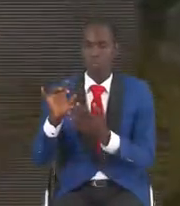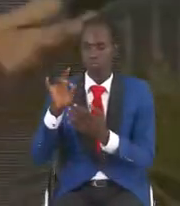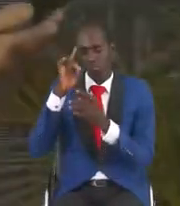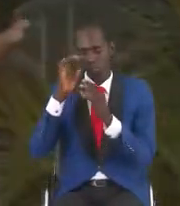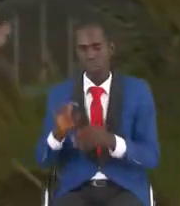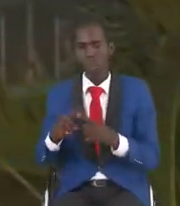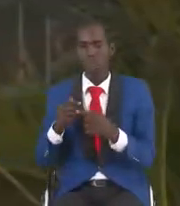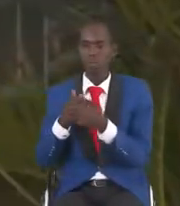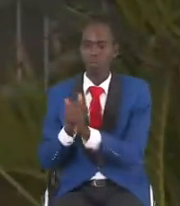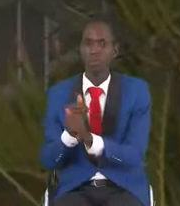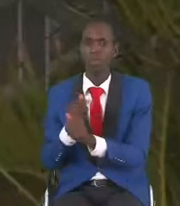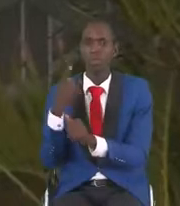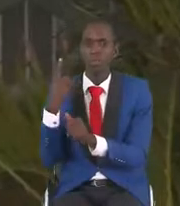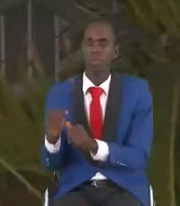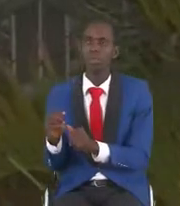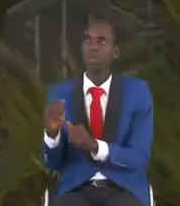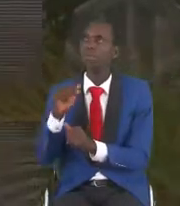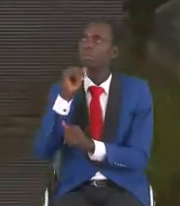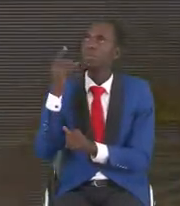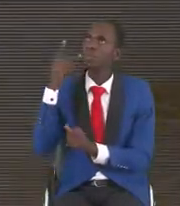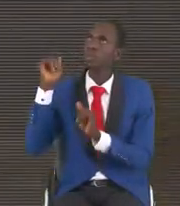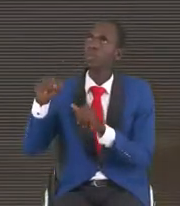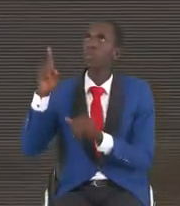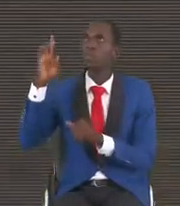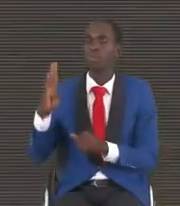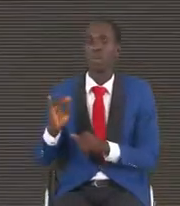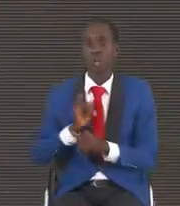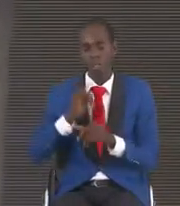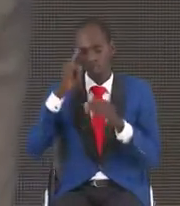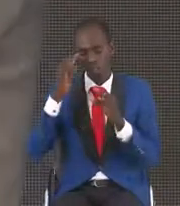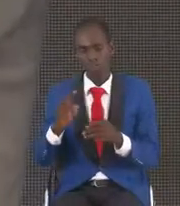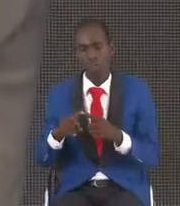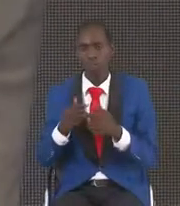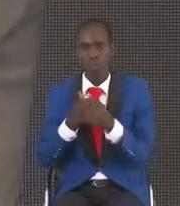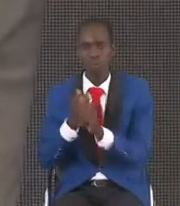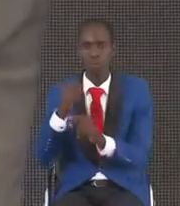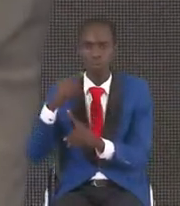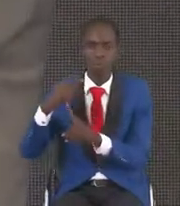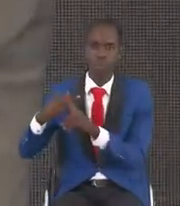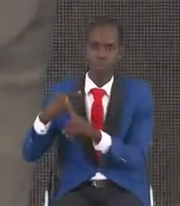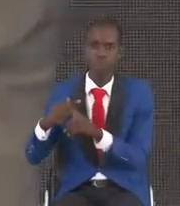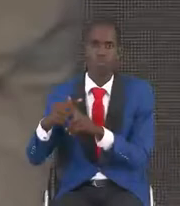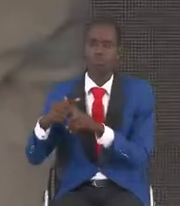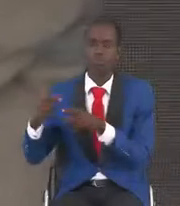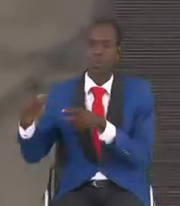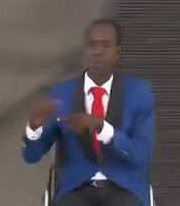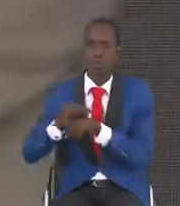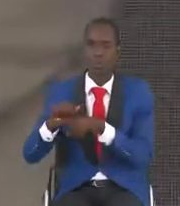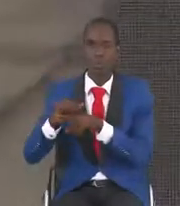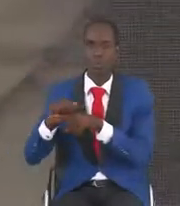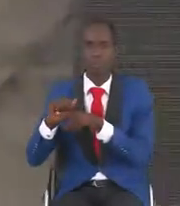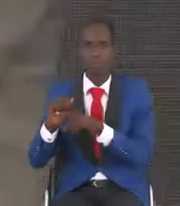the invisible one. I choose to follow the positive, practical,